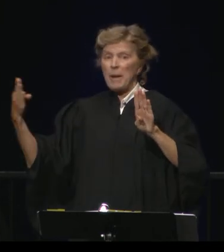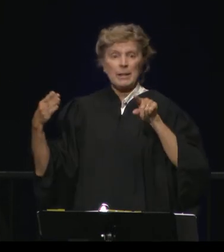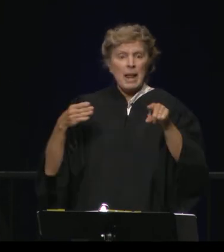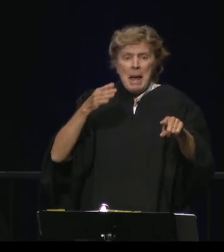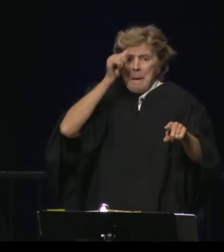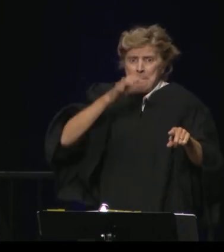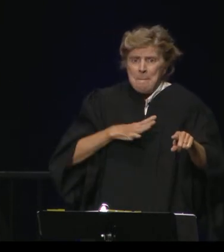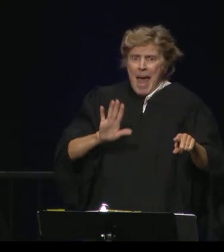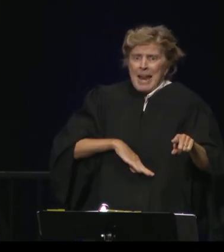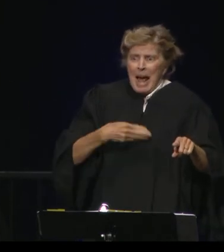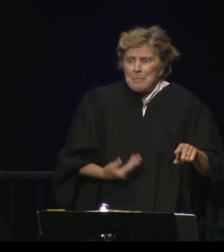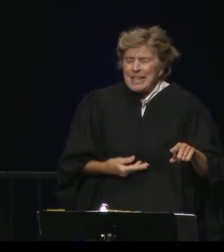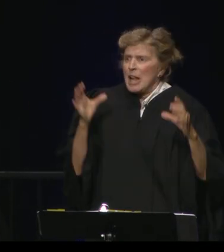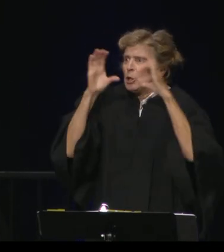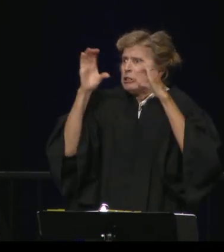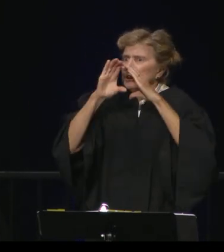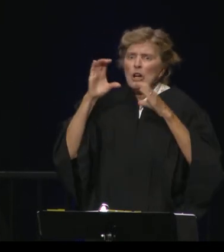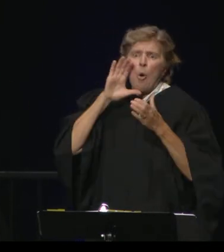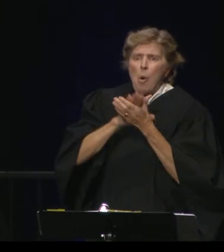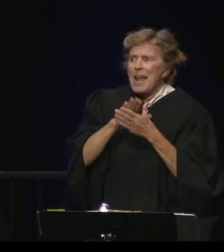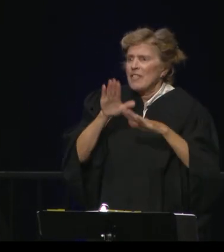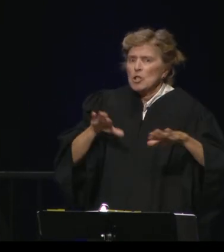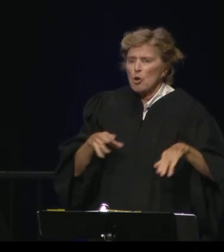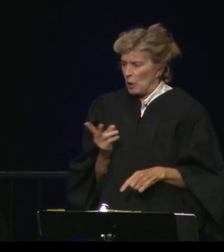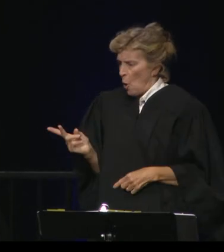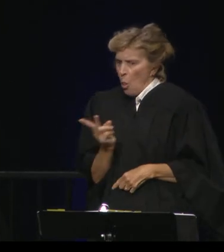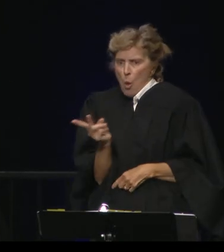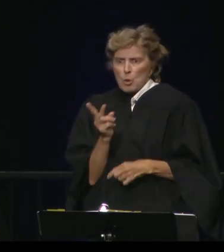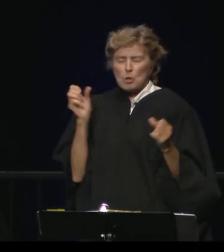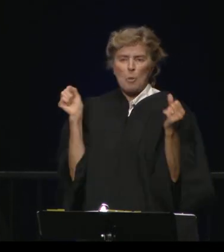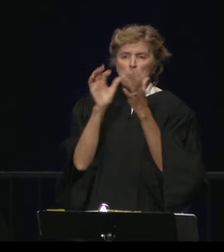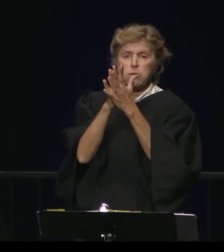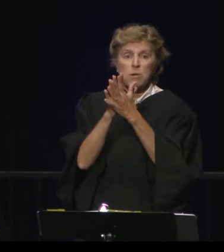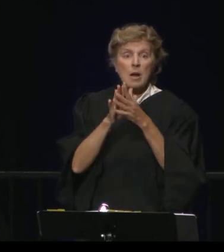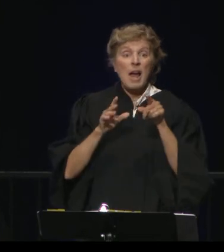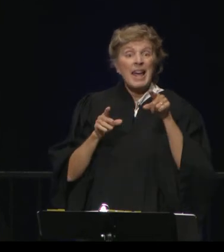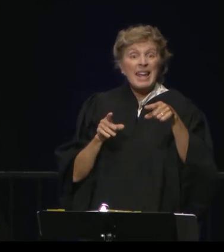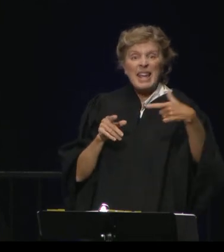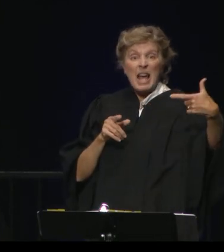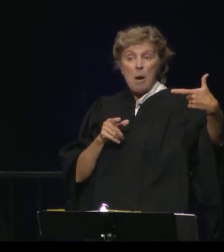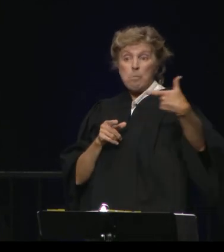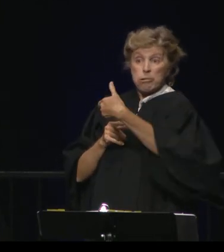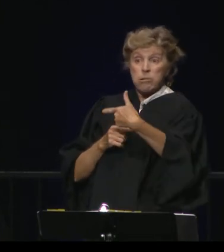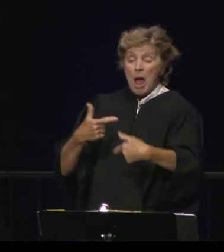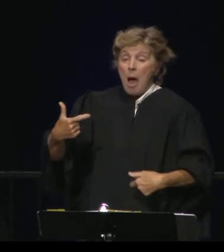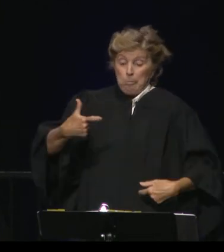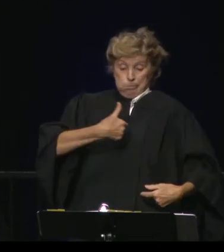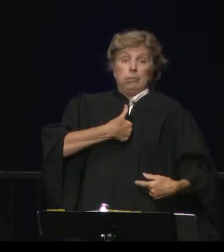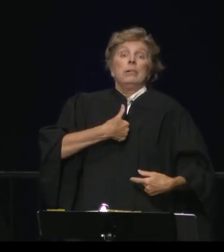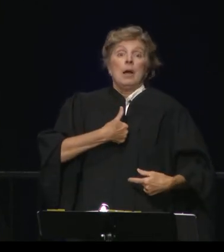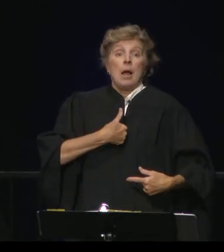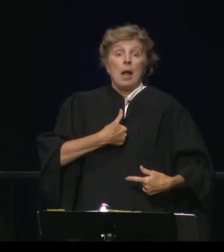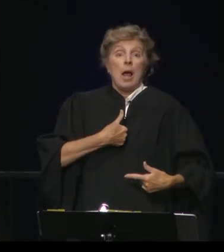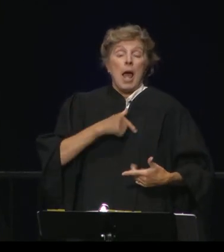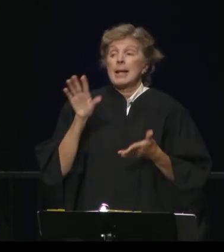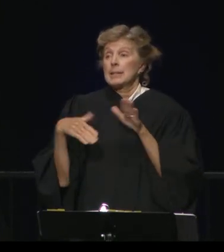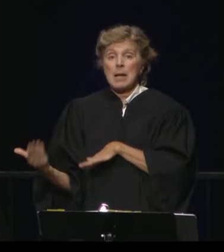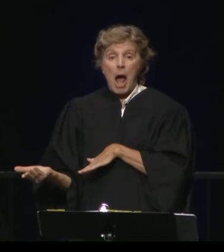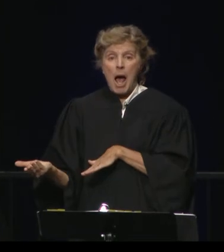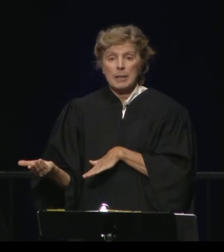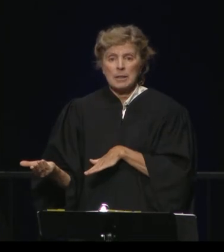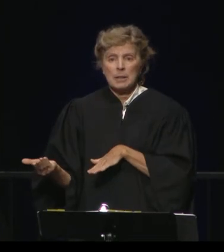children. There was an altercation. Jack Straffy was shot in the heart and died. The